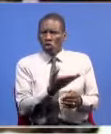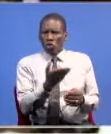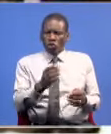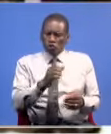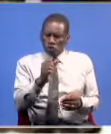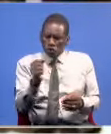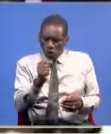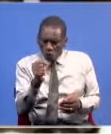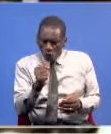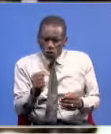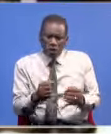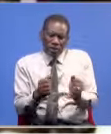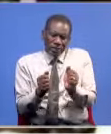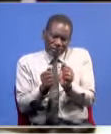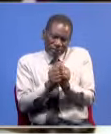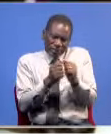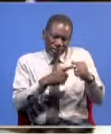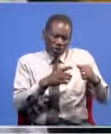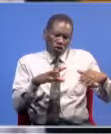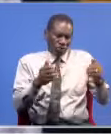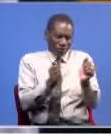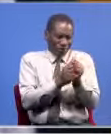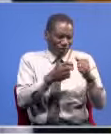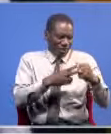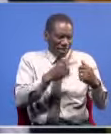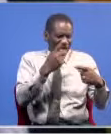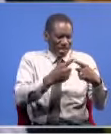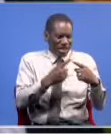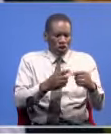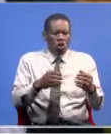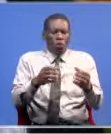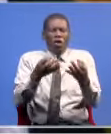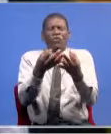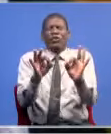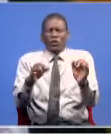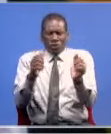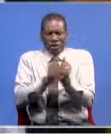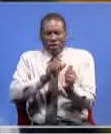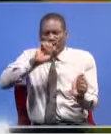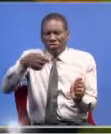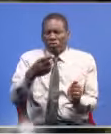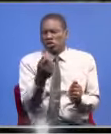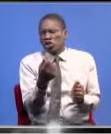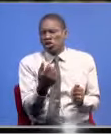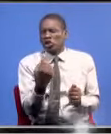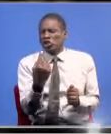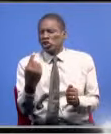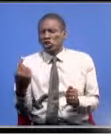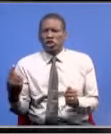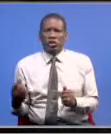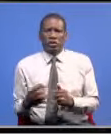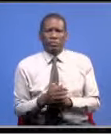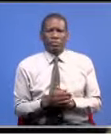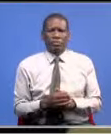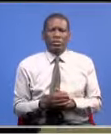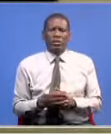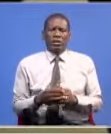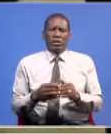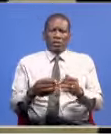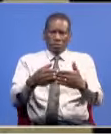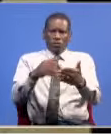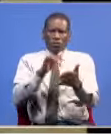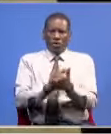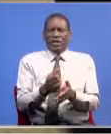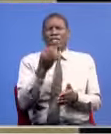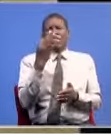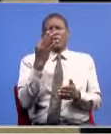between 16 and 17 years were released on a bond of 10,000 shillings each. Earlier, three of